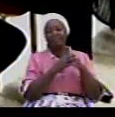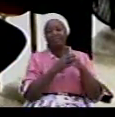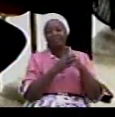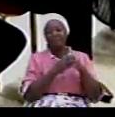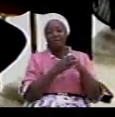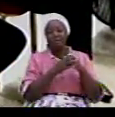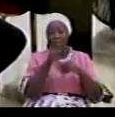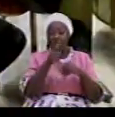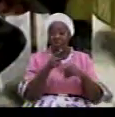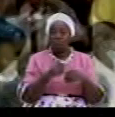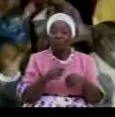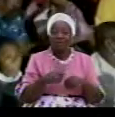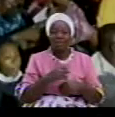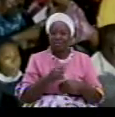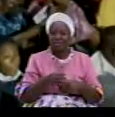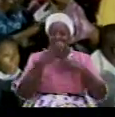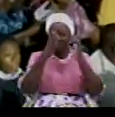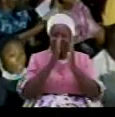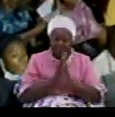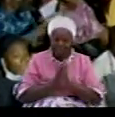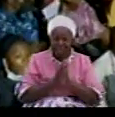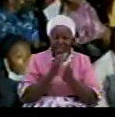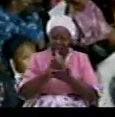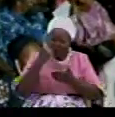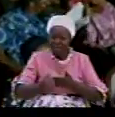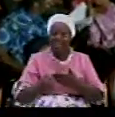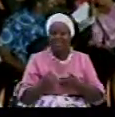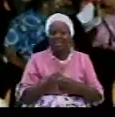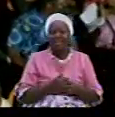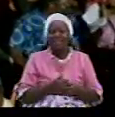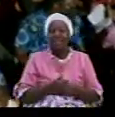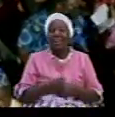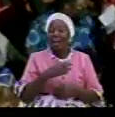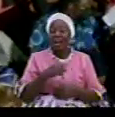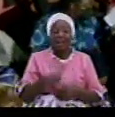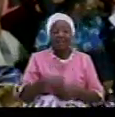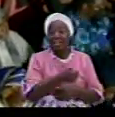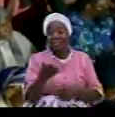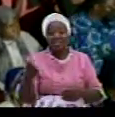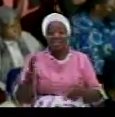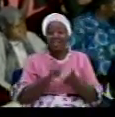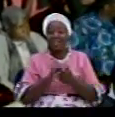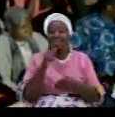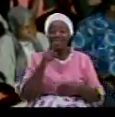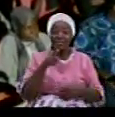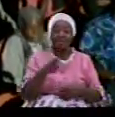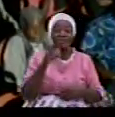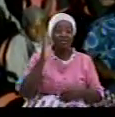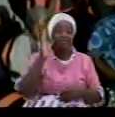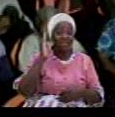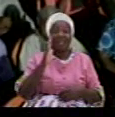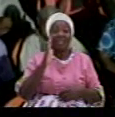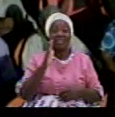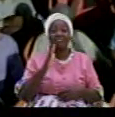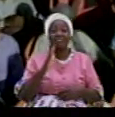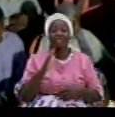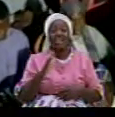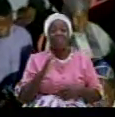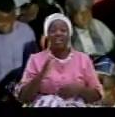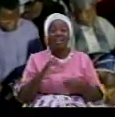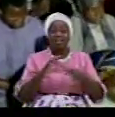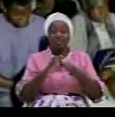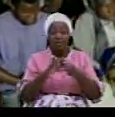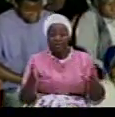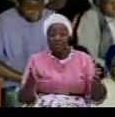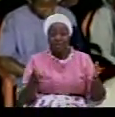your amen there. And whatsoever ye shall loose on earth shall